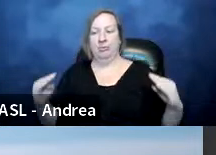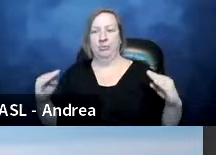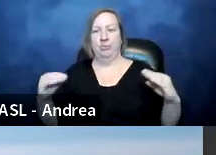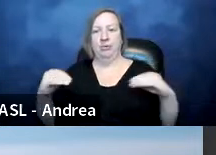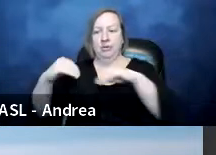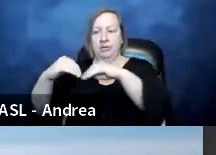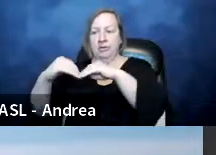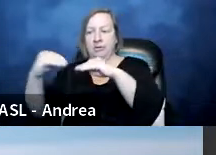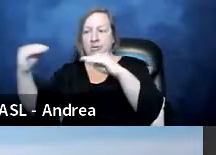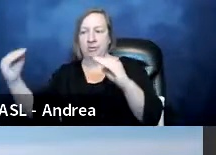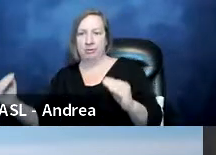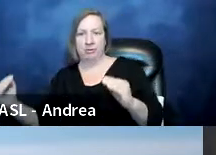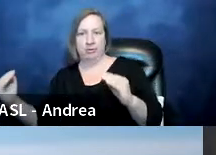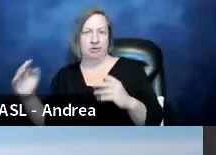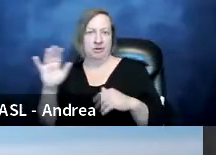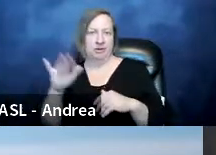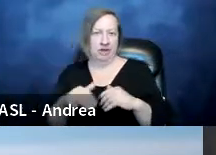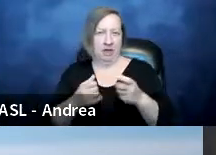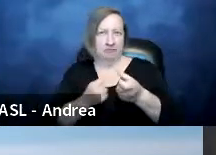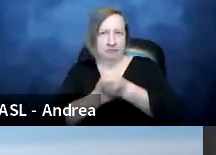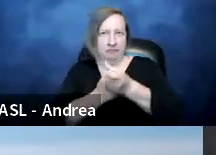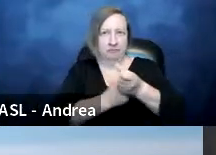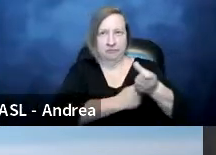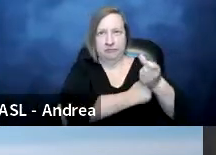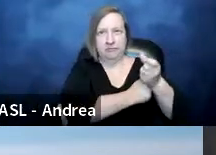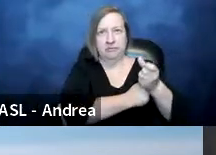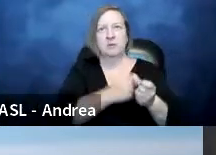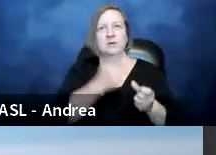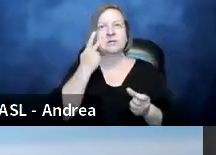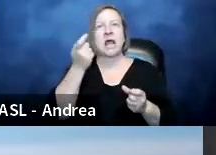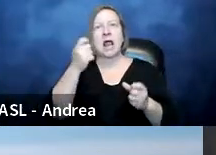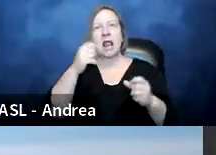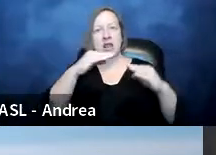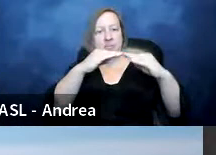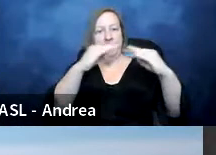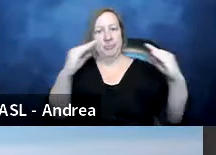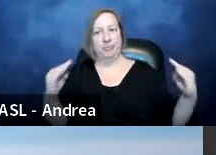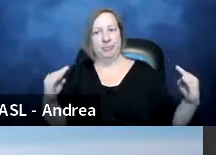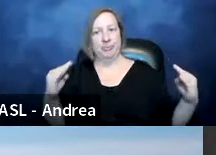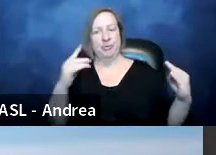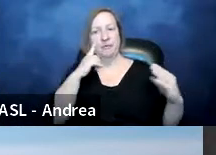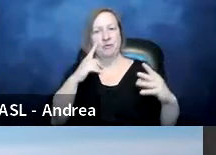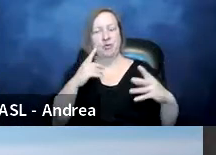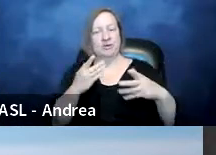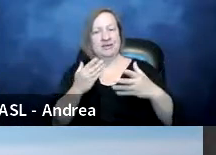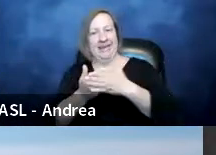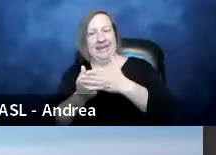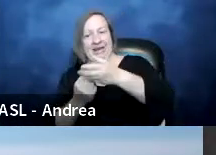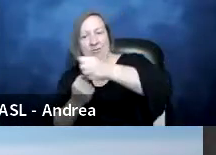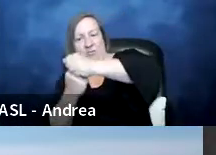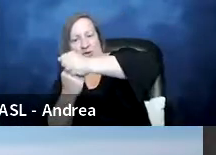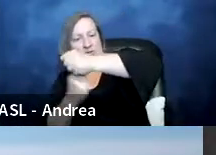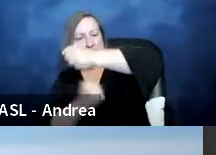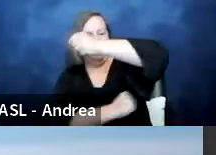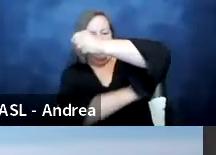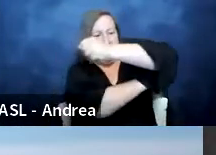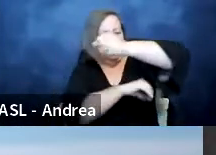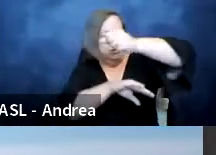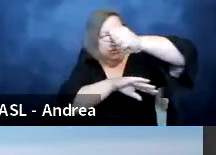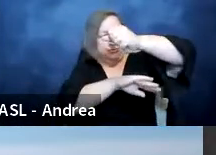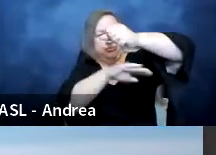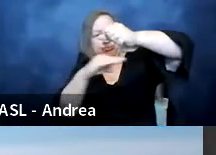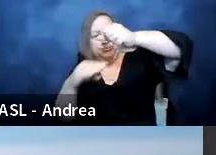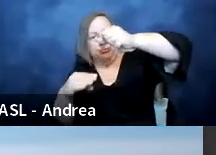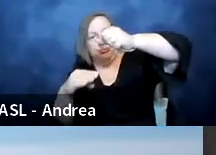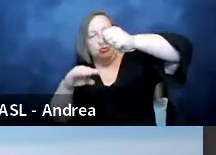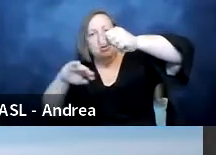girders. You can see that they have just a little bit of a profile as they reach each of the piers. This would be similar to like the